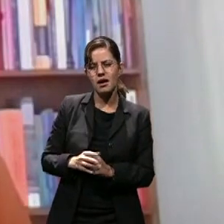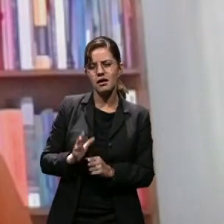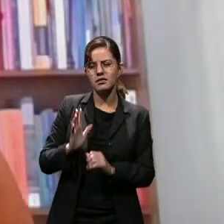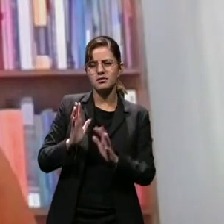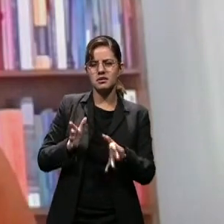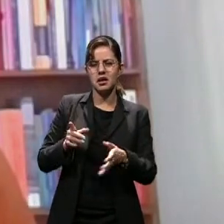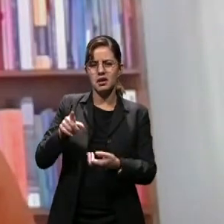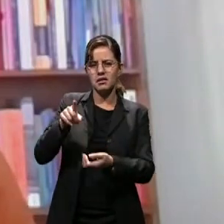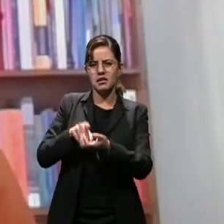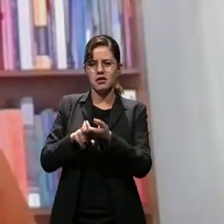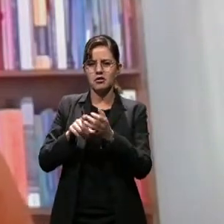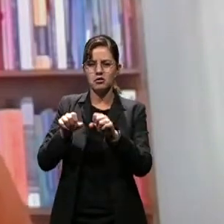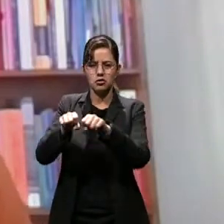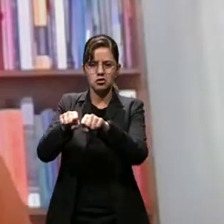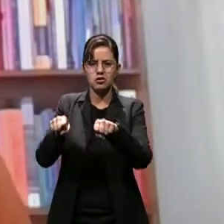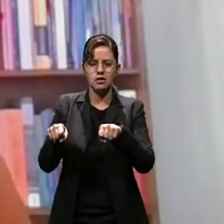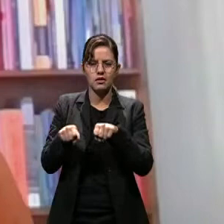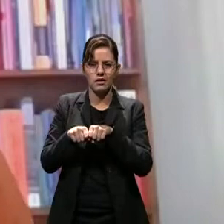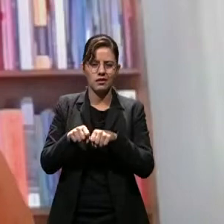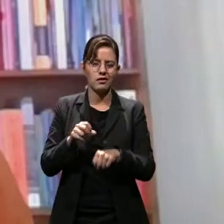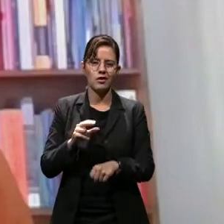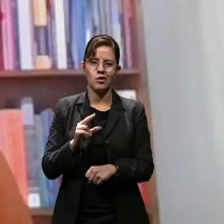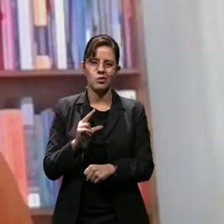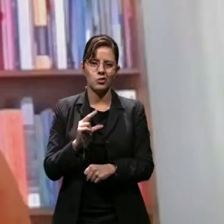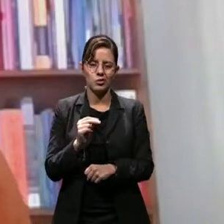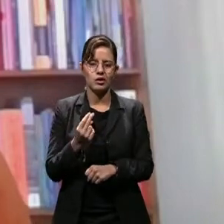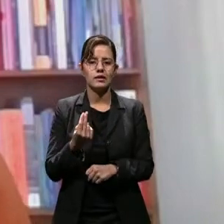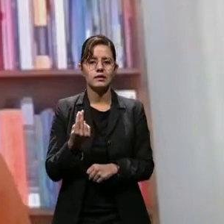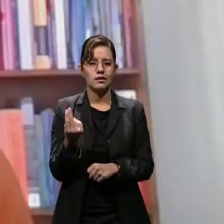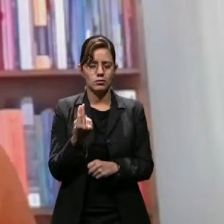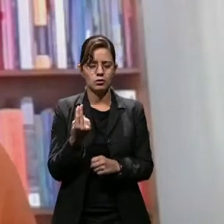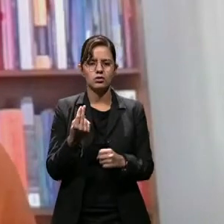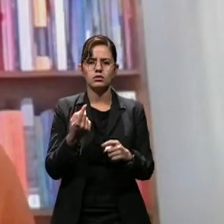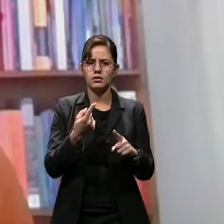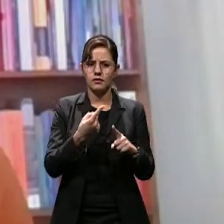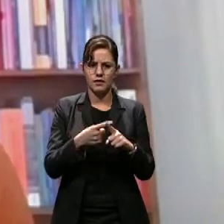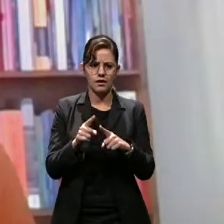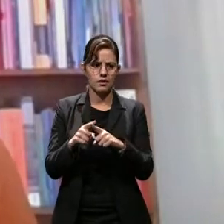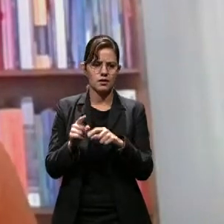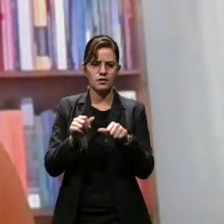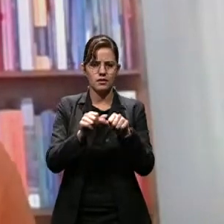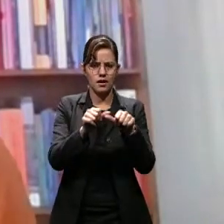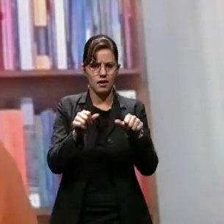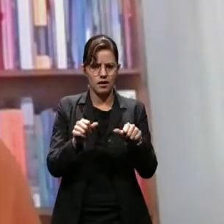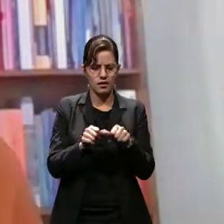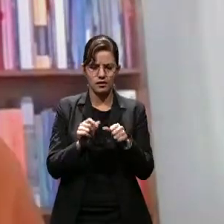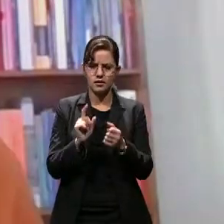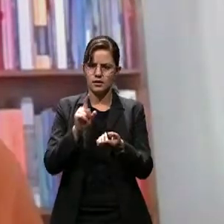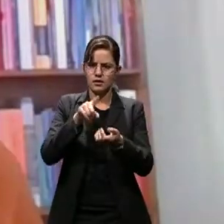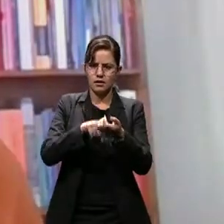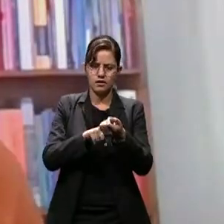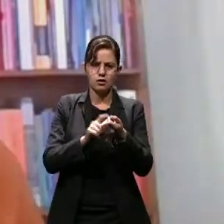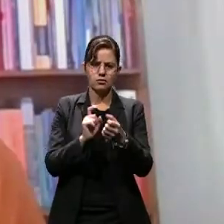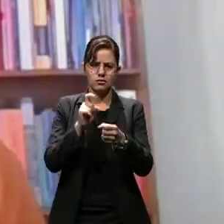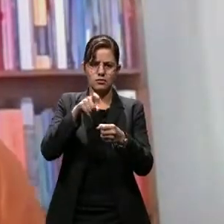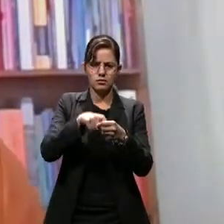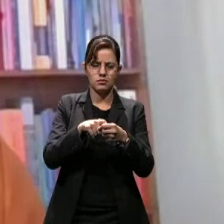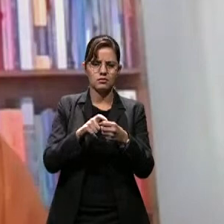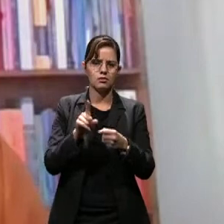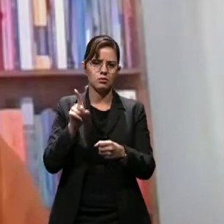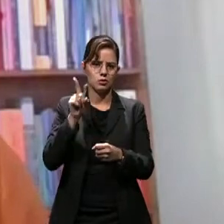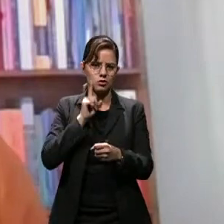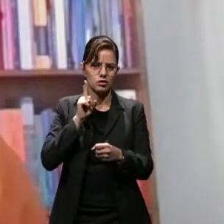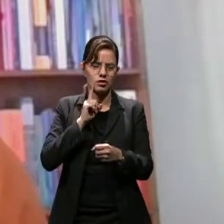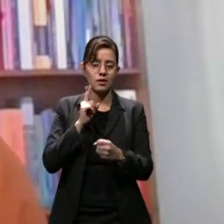common thing, and this intersectionality also has to take us towards a discussion of